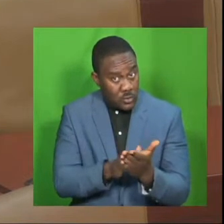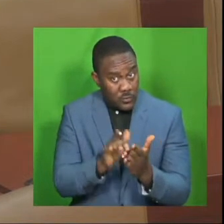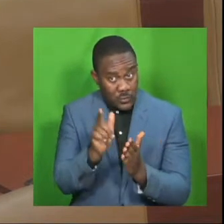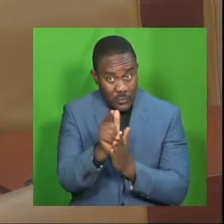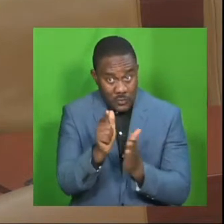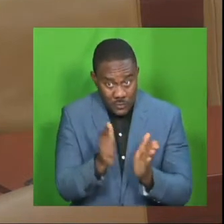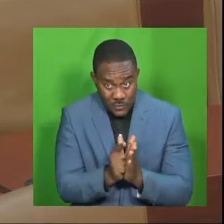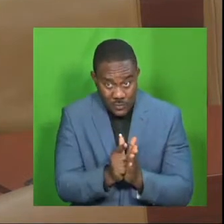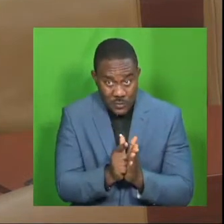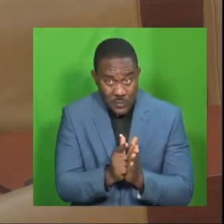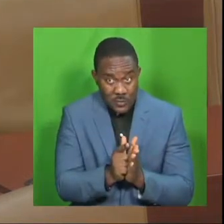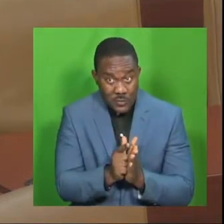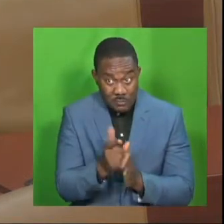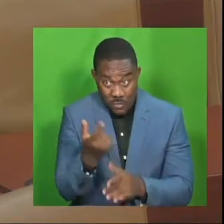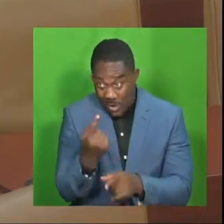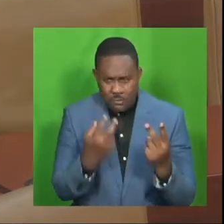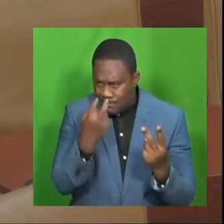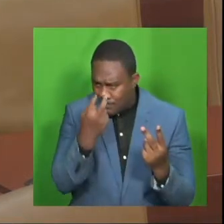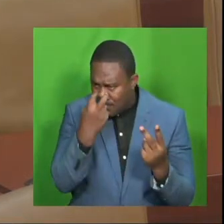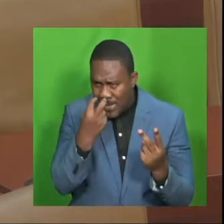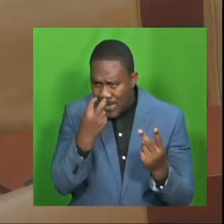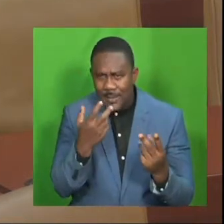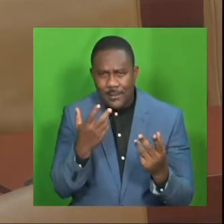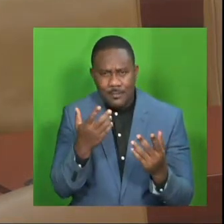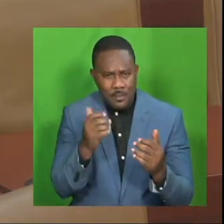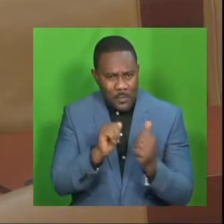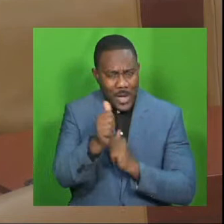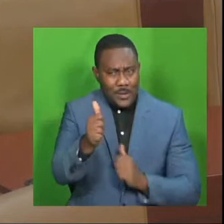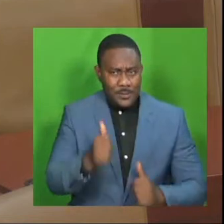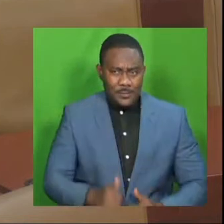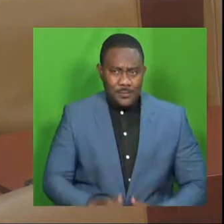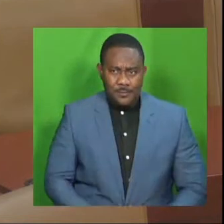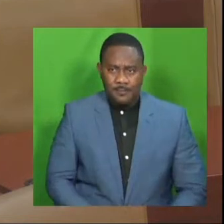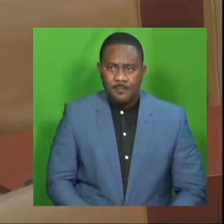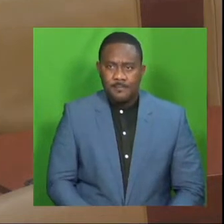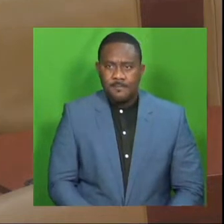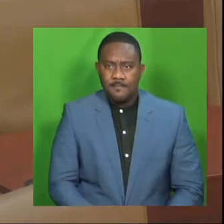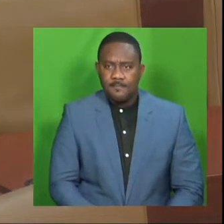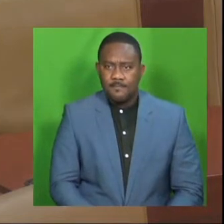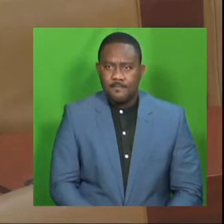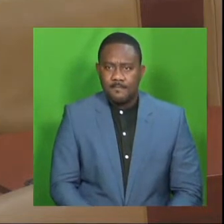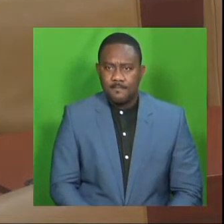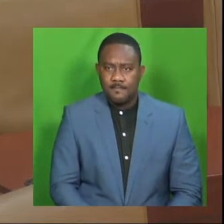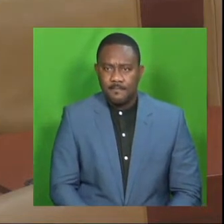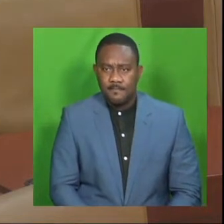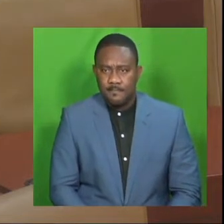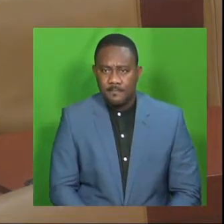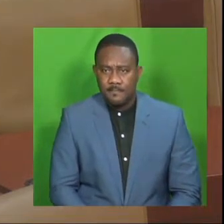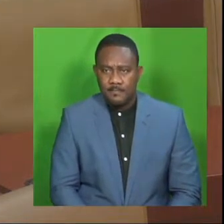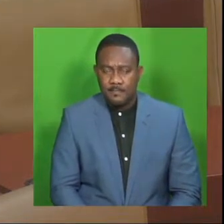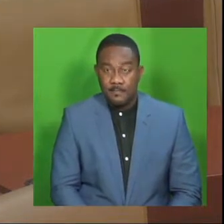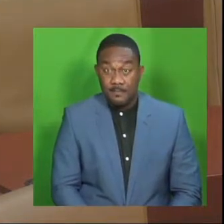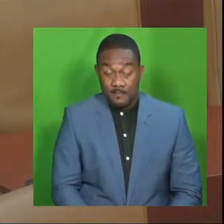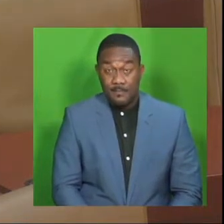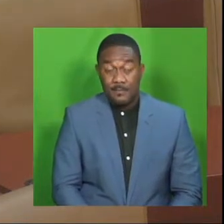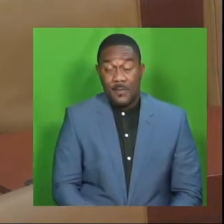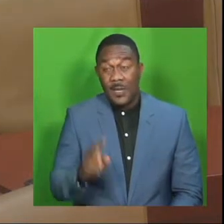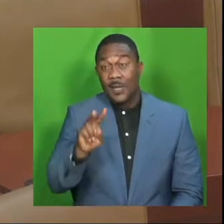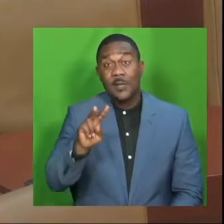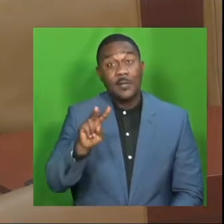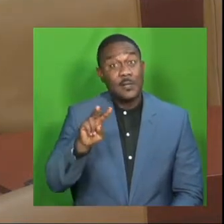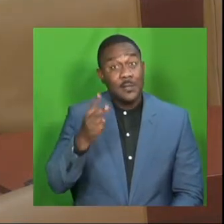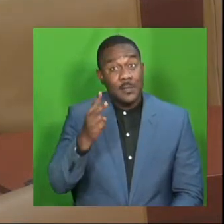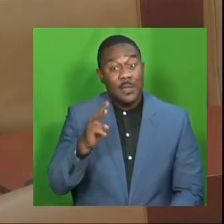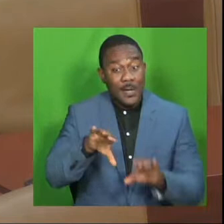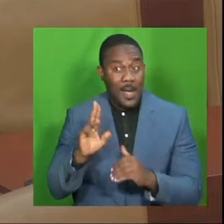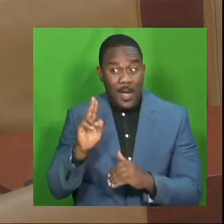of Law, also you call it. 2 of them. Mr. Speaker, as I speak to you, they had upper, second class upper, and